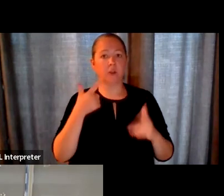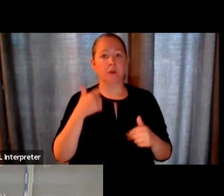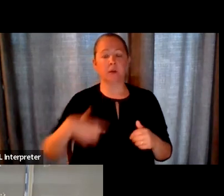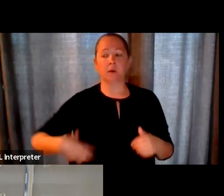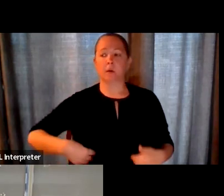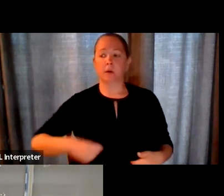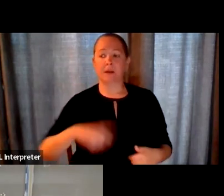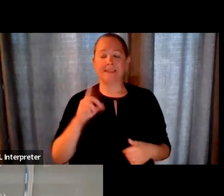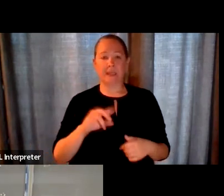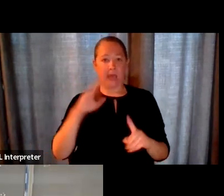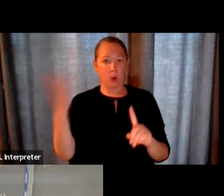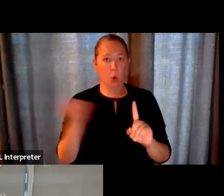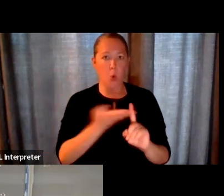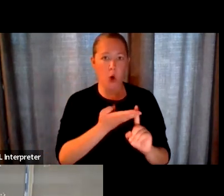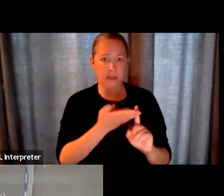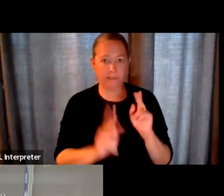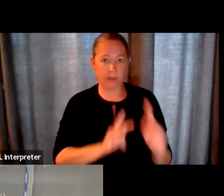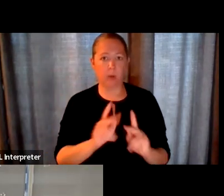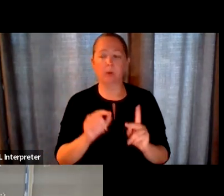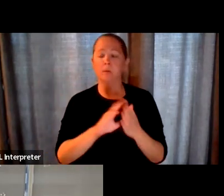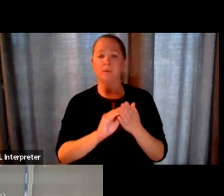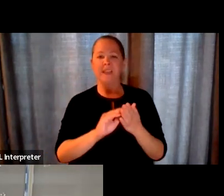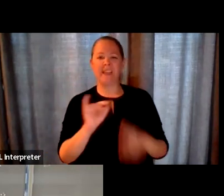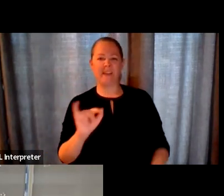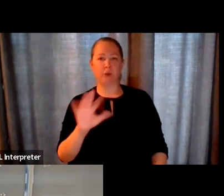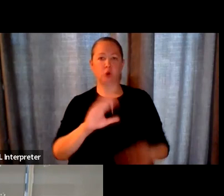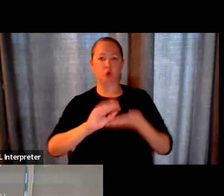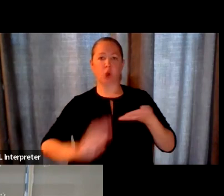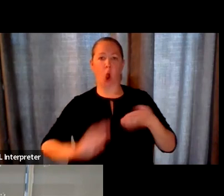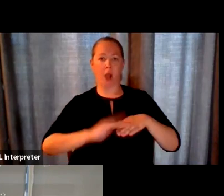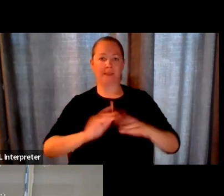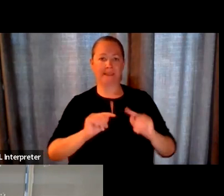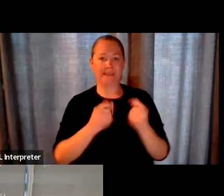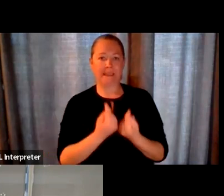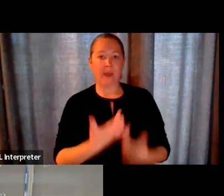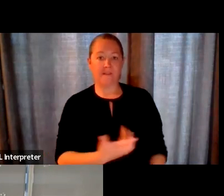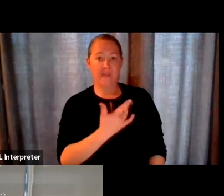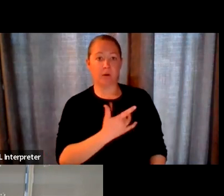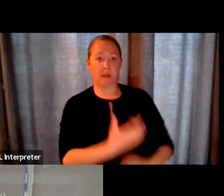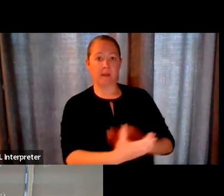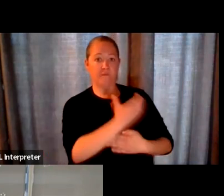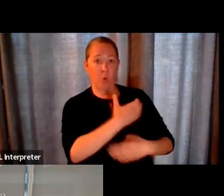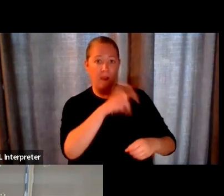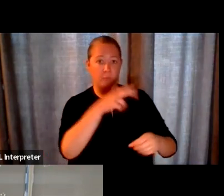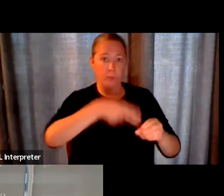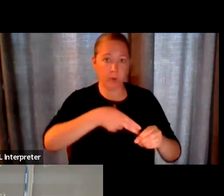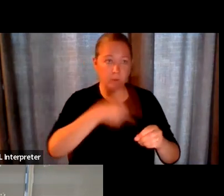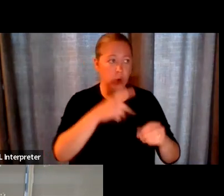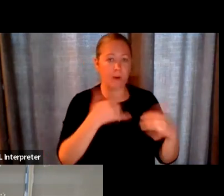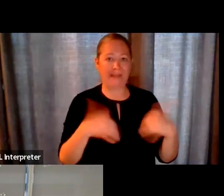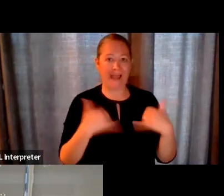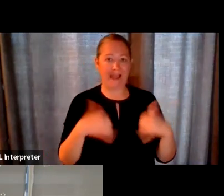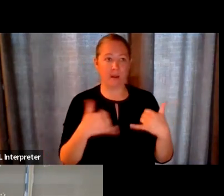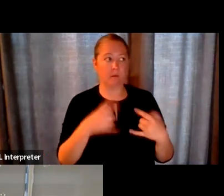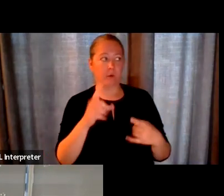this coerce people? Would a student who's on this team feel like they had to participate in order to get playing time, in order to get a good letter